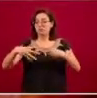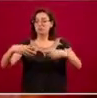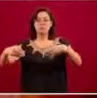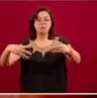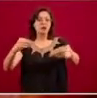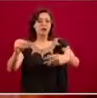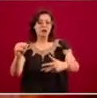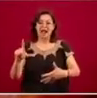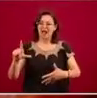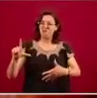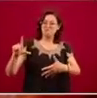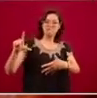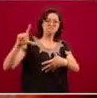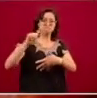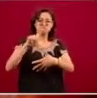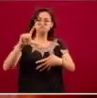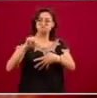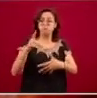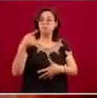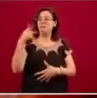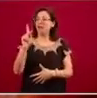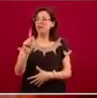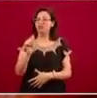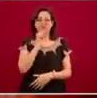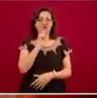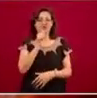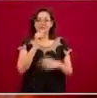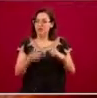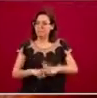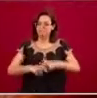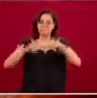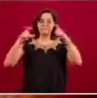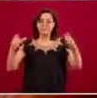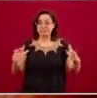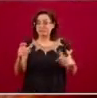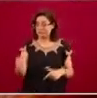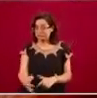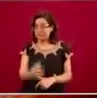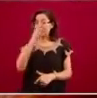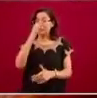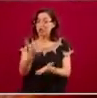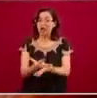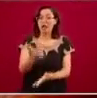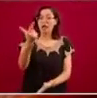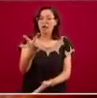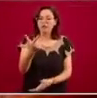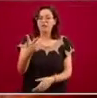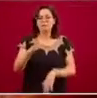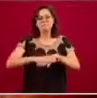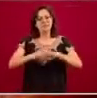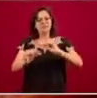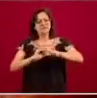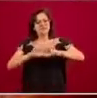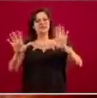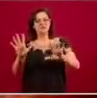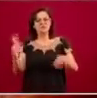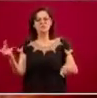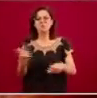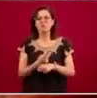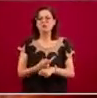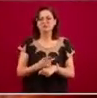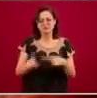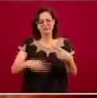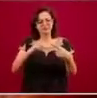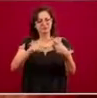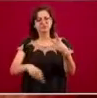can get an idea of what we're dealing with. Because we know in the whole Latin American region and the Americas, we are